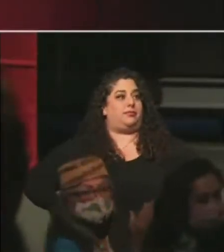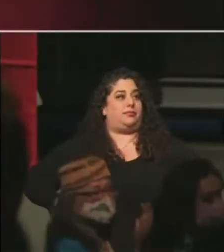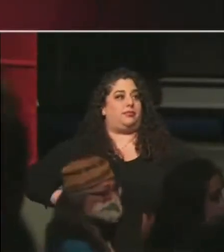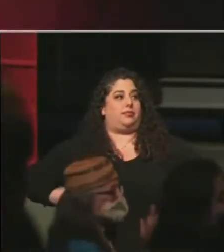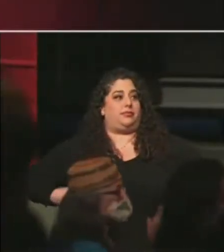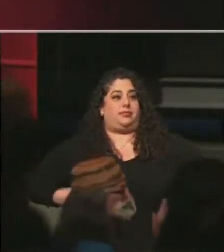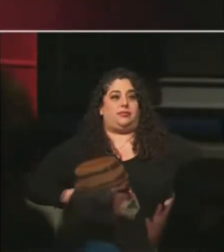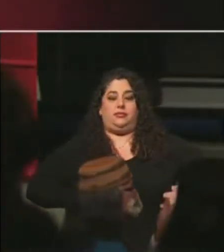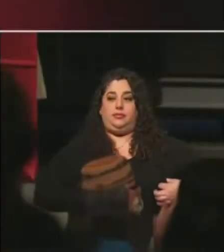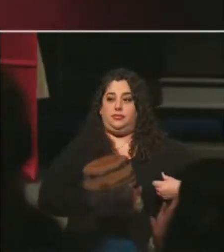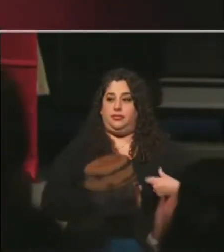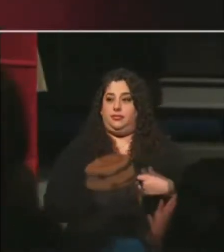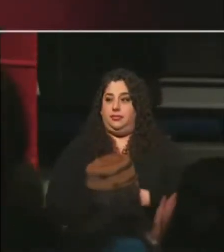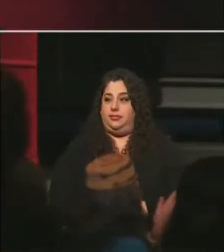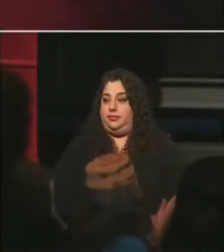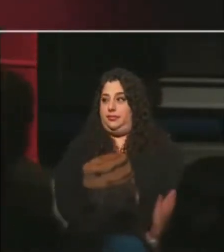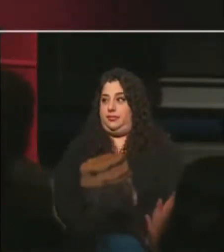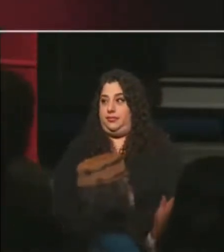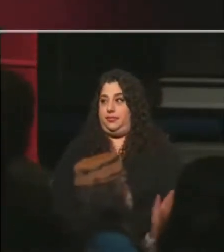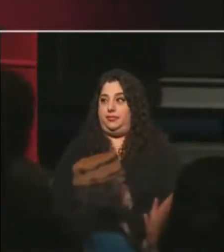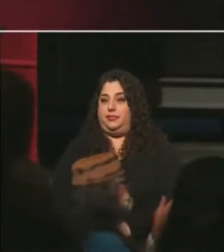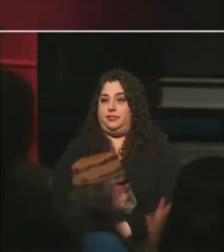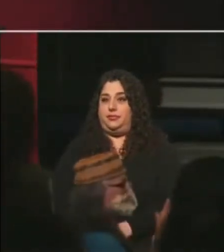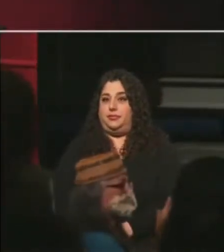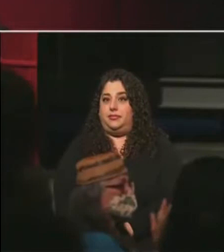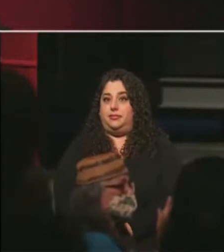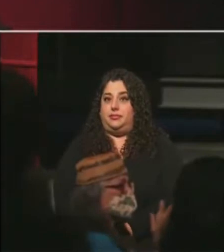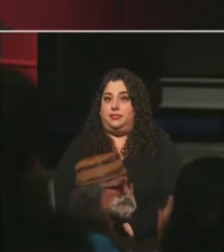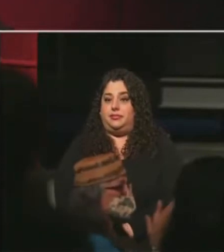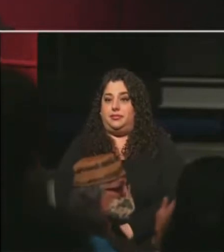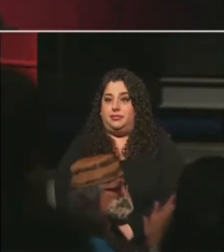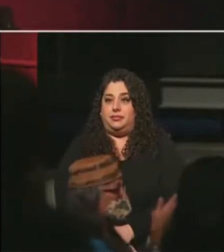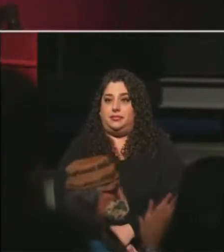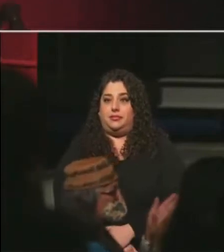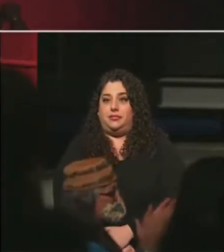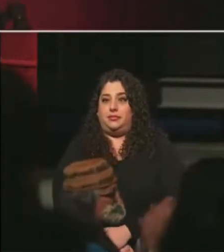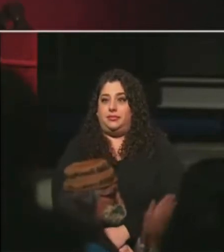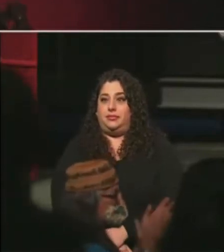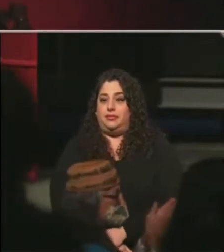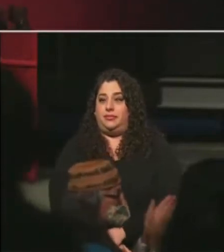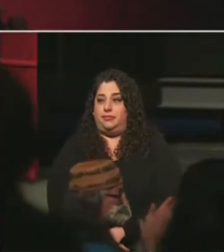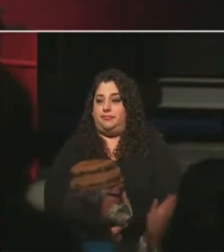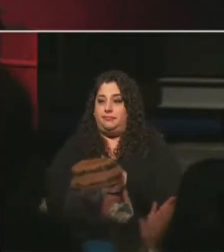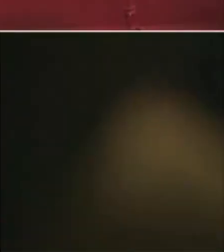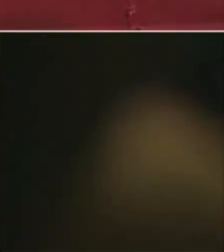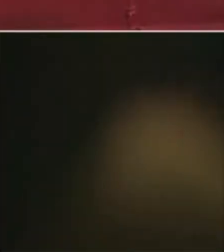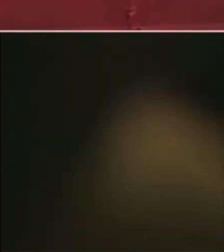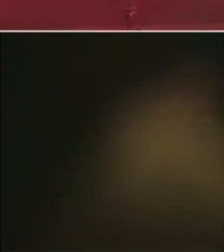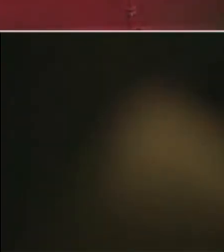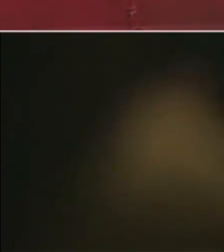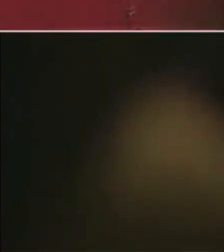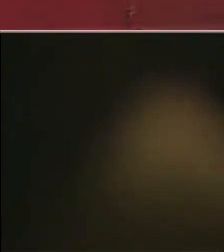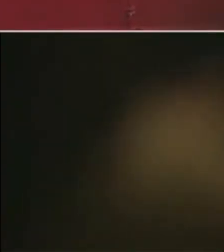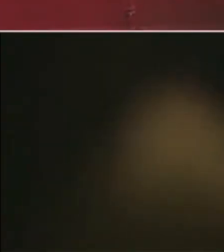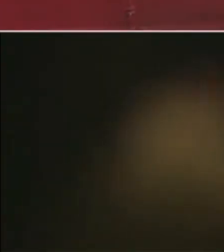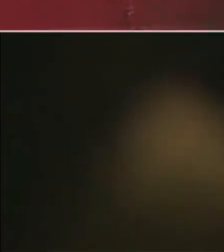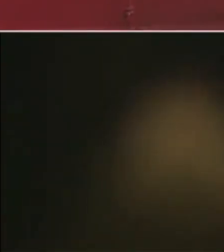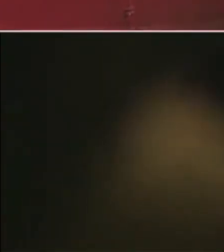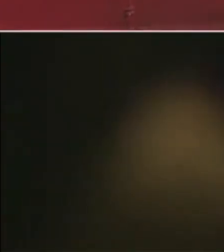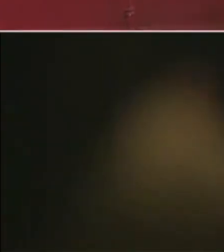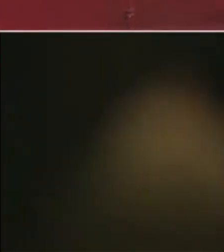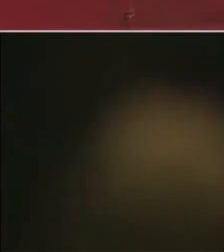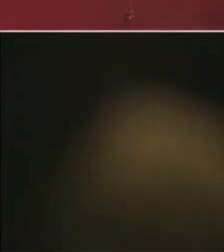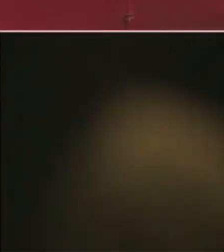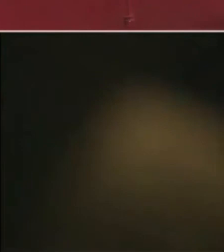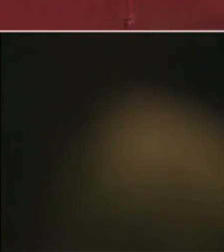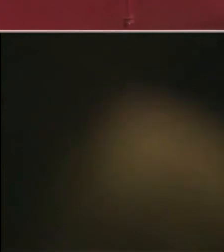dress and moccasins. She was the first Indigenous woman to stand on stage at the Academy Awards, representing Marlon Brando after he was named winner of